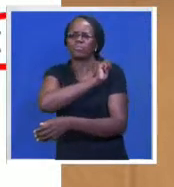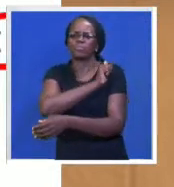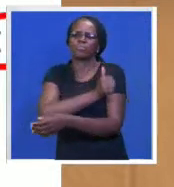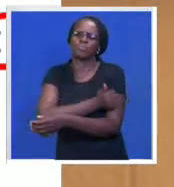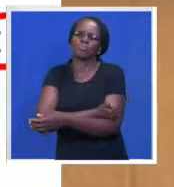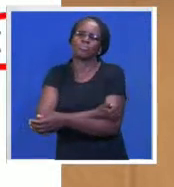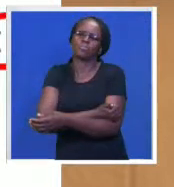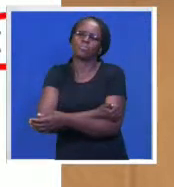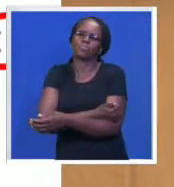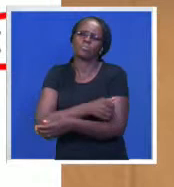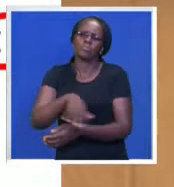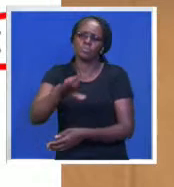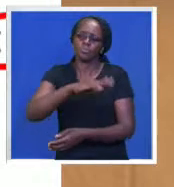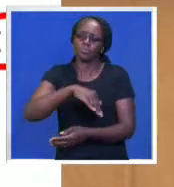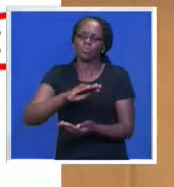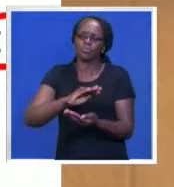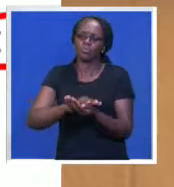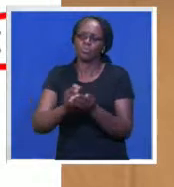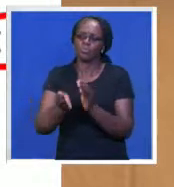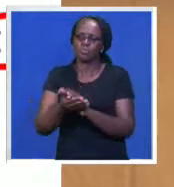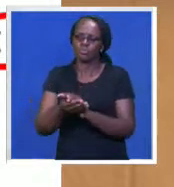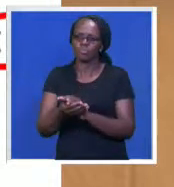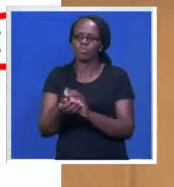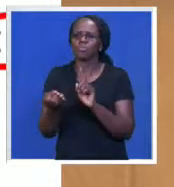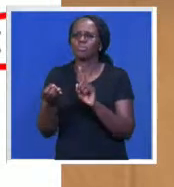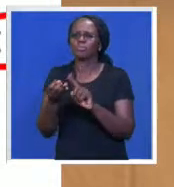Who gave people authority over creation?